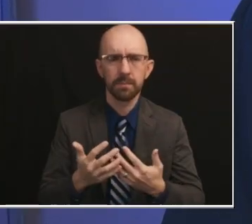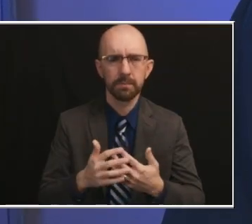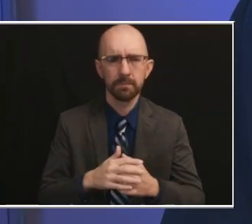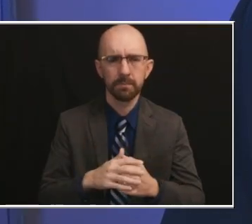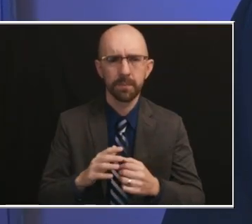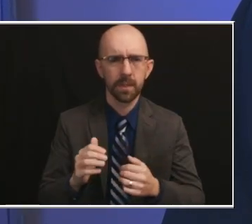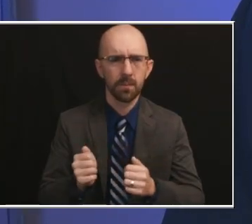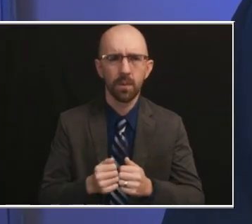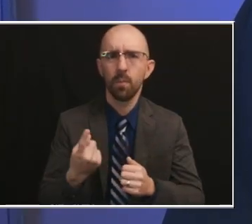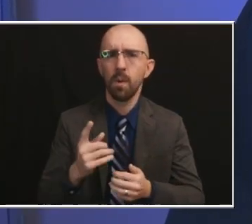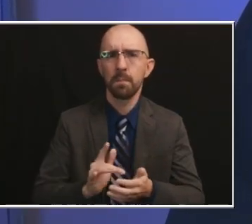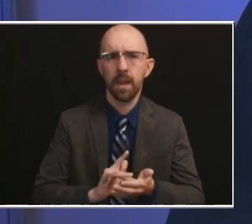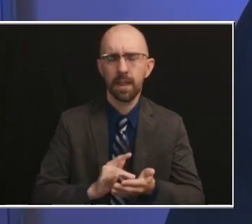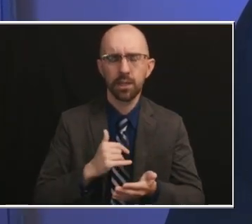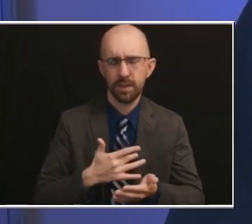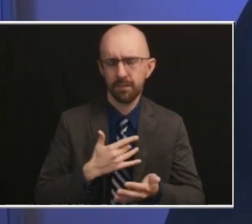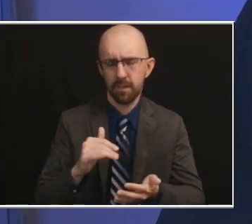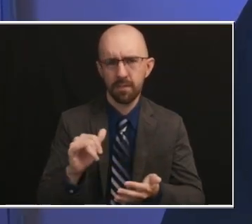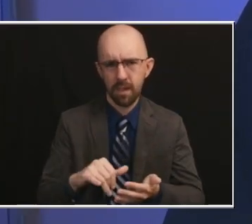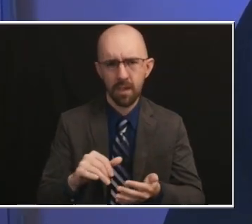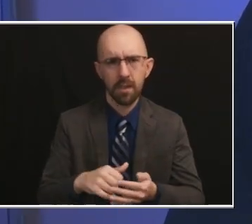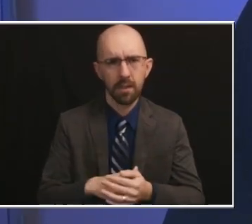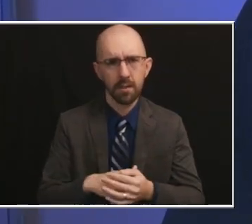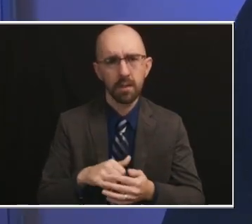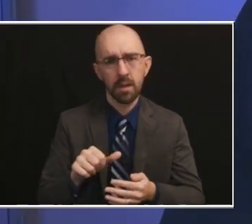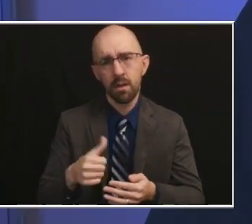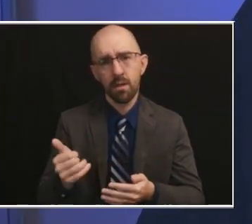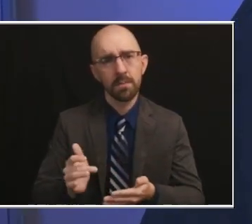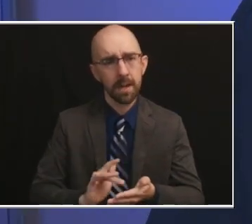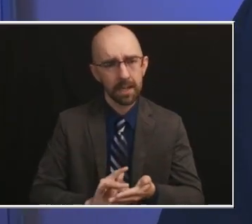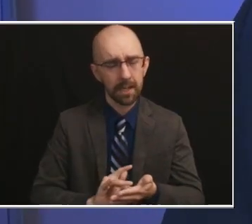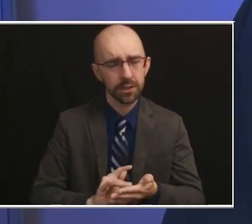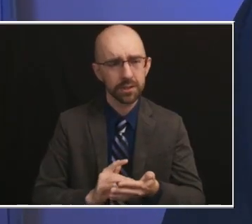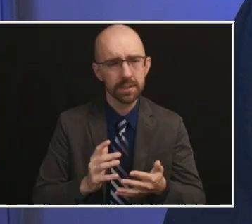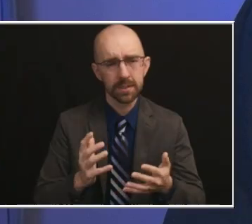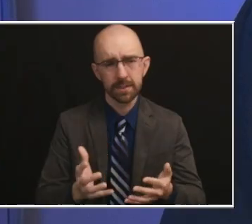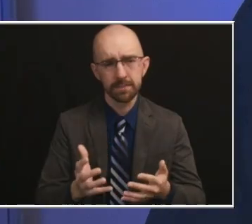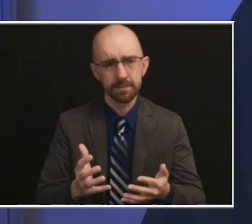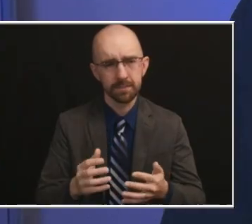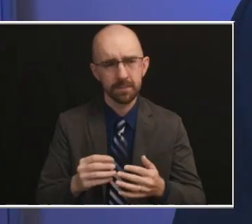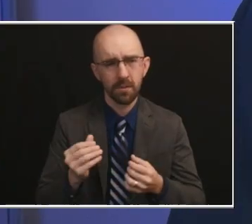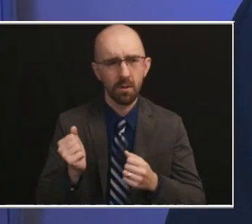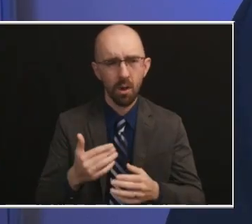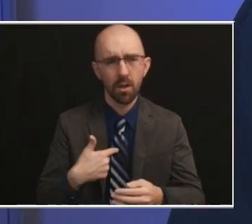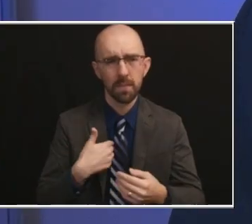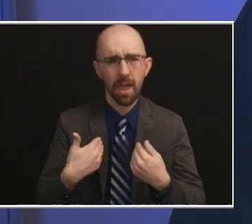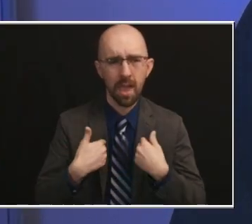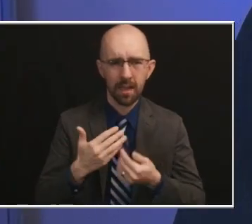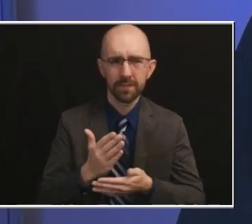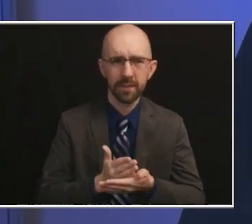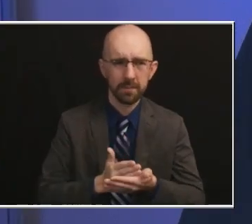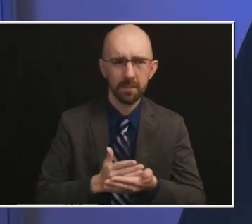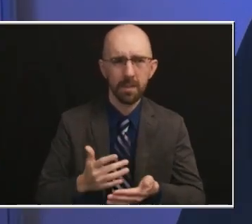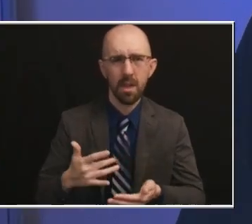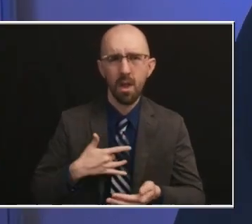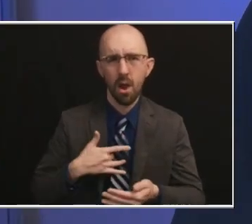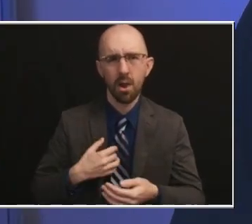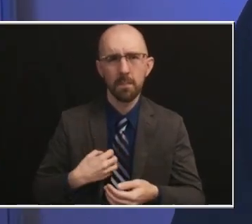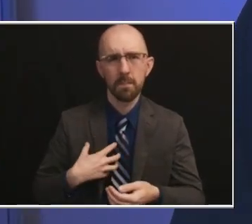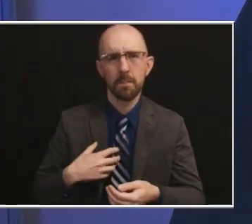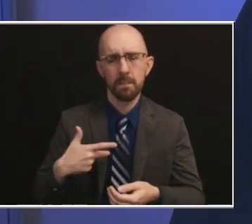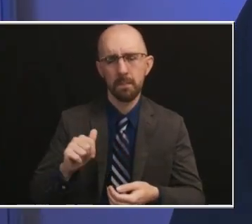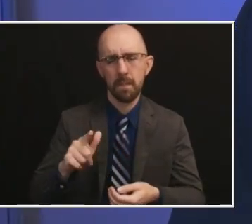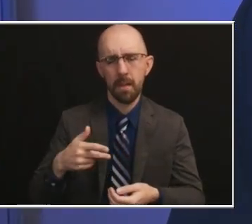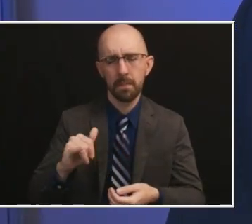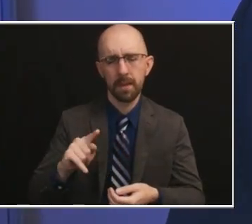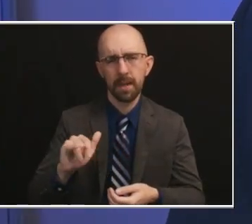medications. Another one of the medications started to cause me to have some heart palpitations, so I was pulled off of